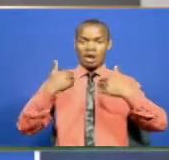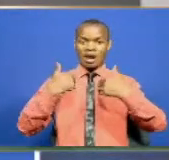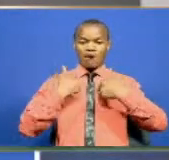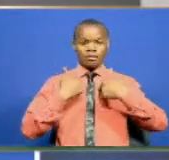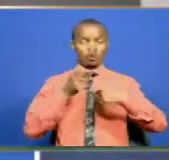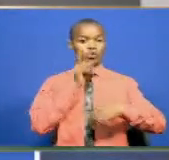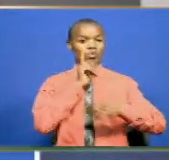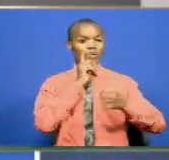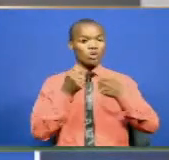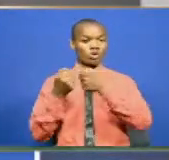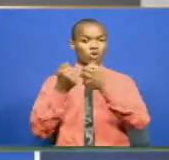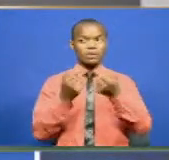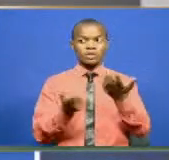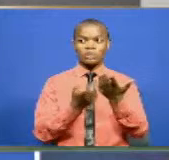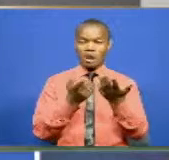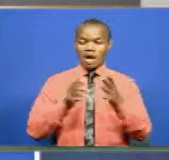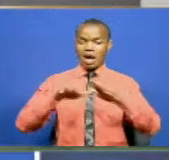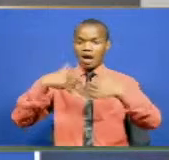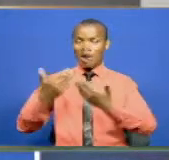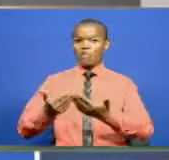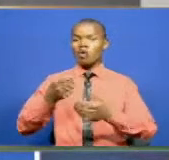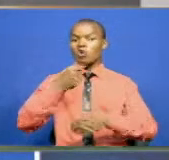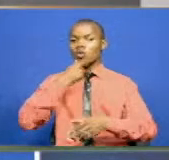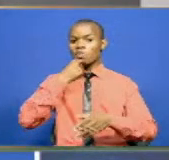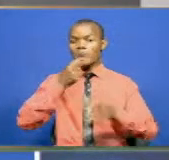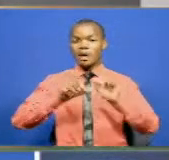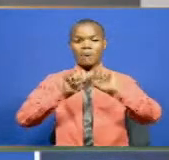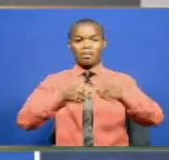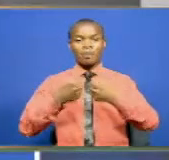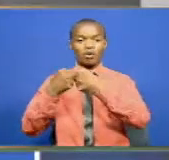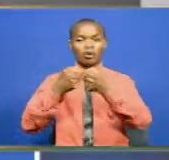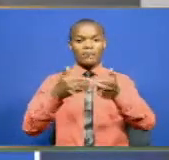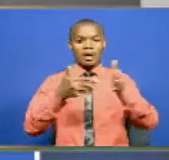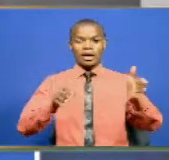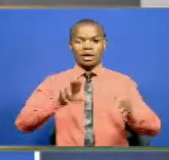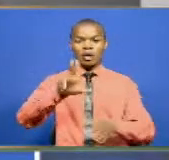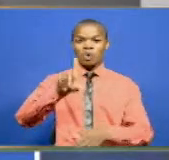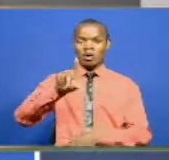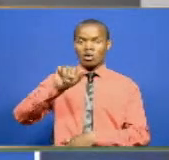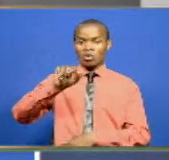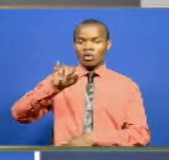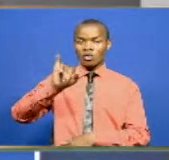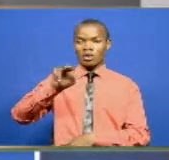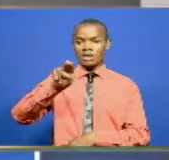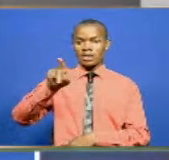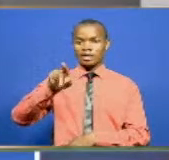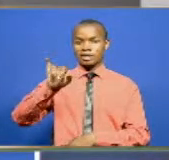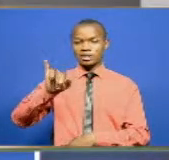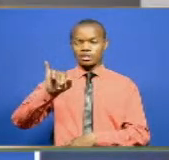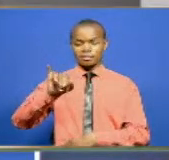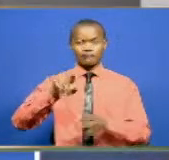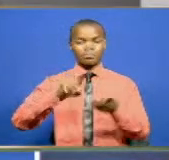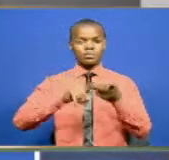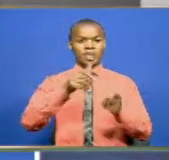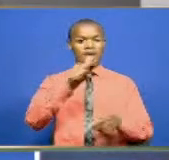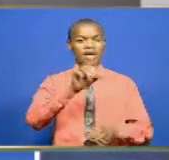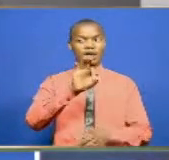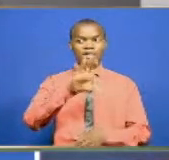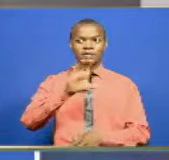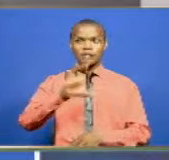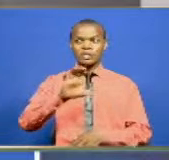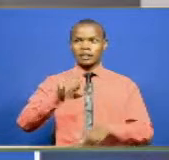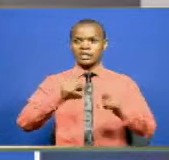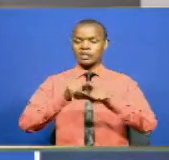tomorrow. Champions Gor Mahia will open their new season against Ulinzi Stars. Second-placed AFC Leopards face Sofapaka. Tusker